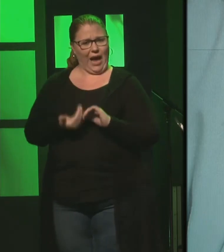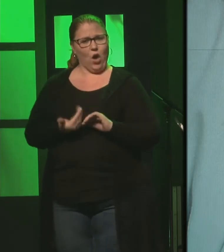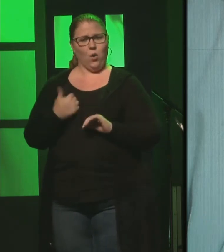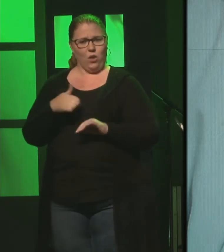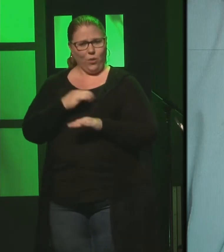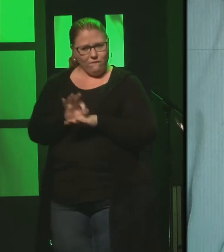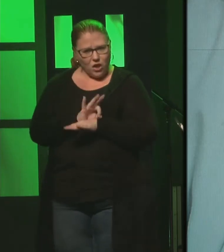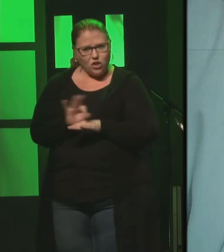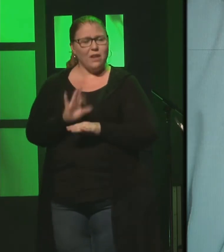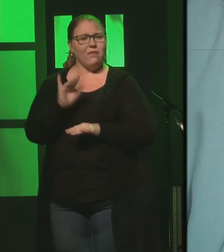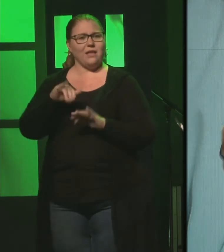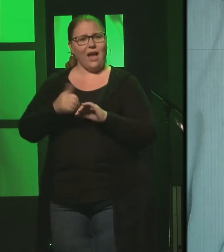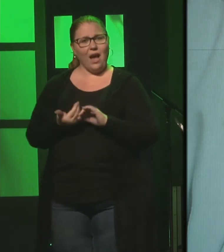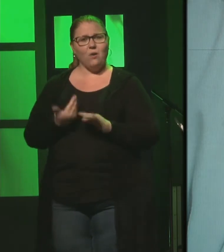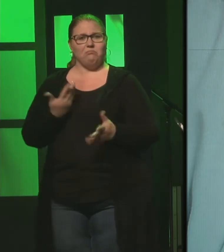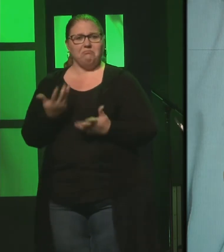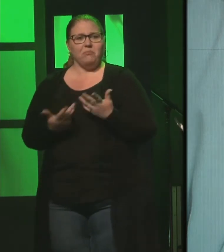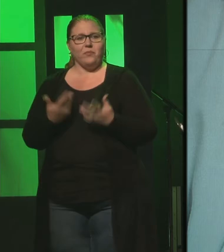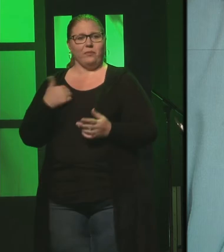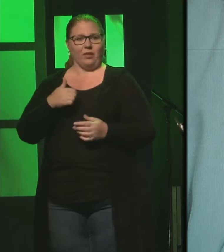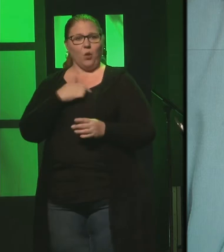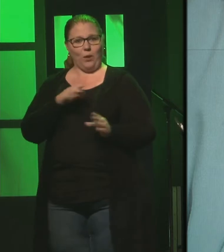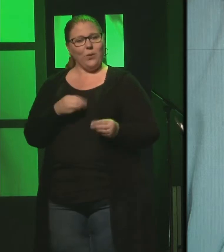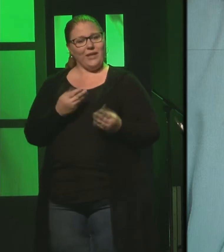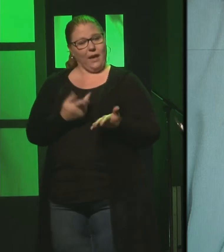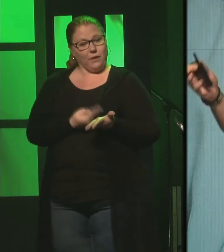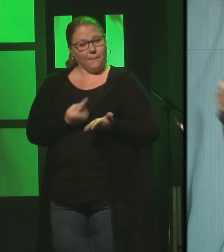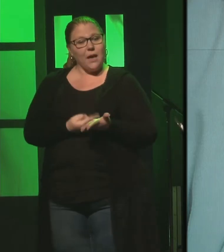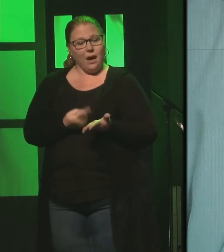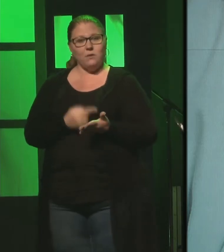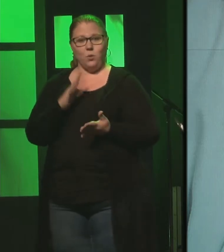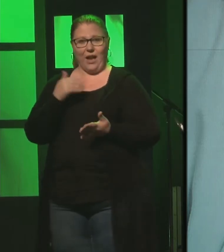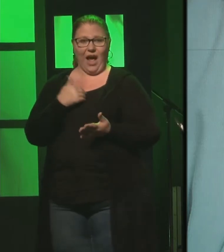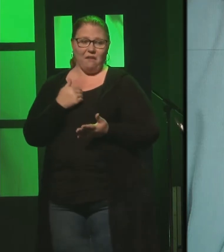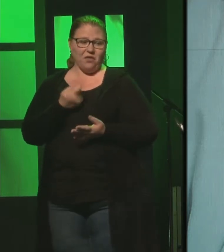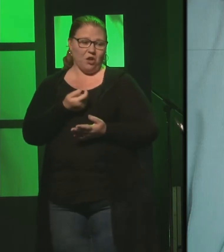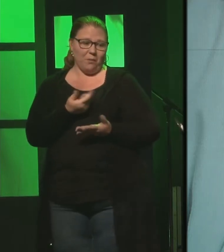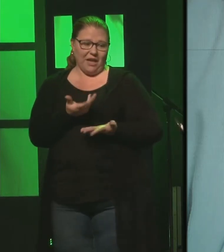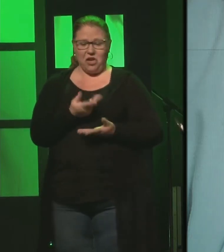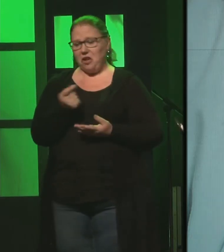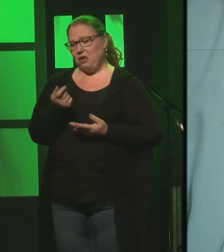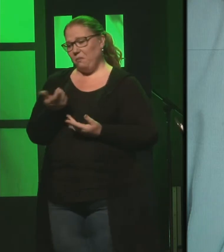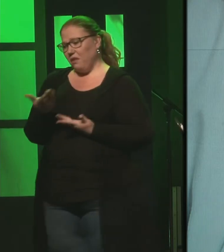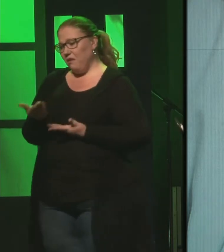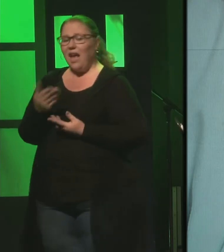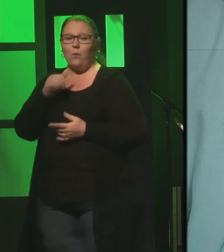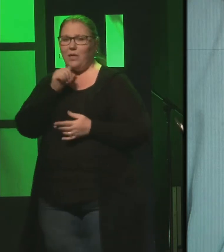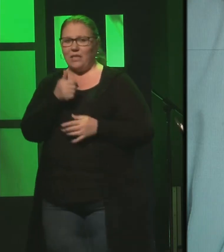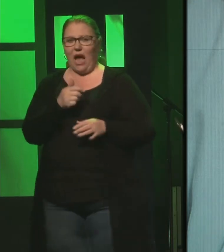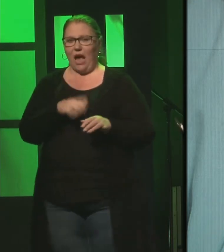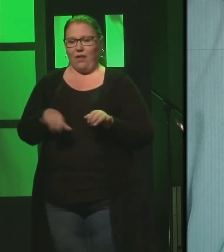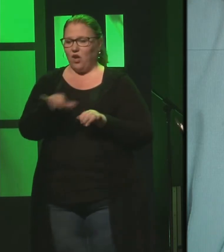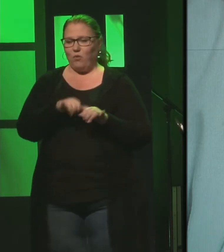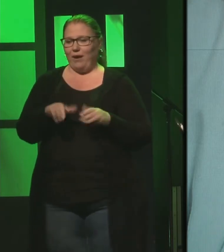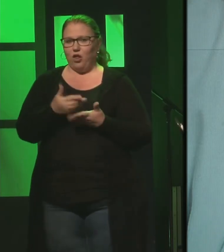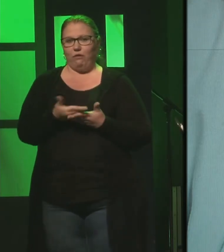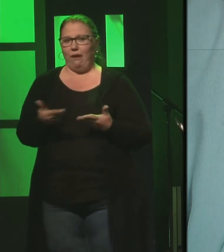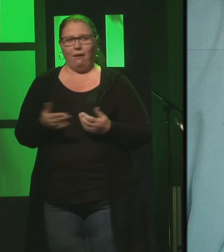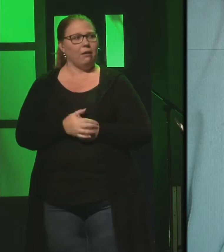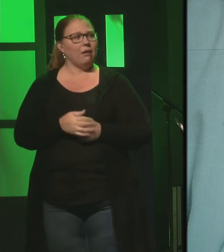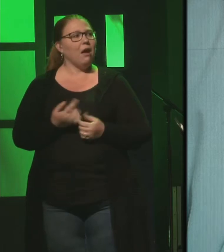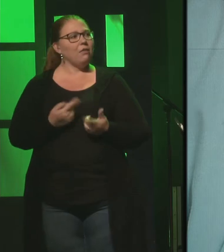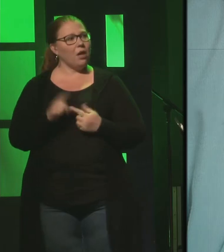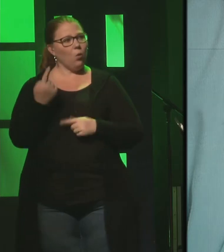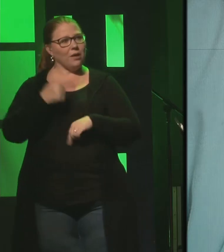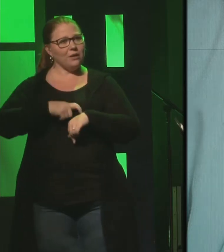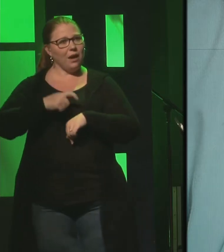we function, and so it was kind of, and we would give at times. There would be this or that, but it wasn't like a systematic, regular thing. And then one time, right,